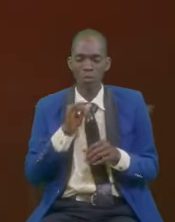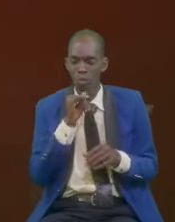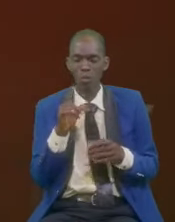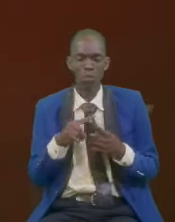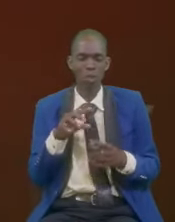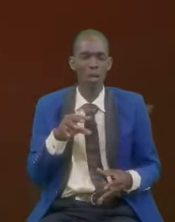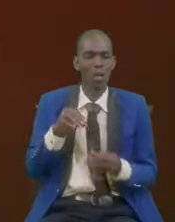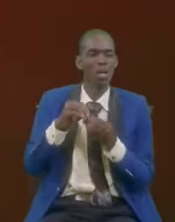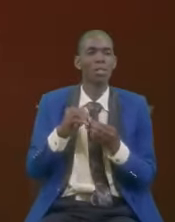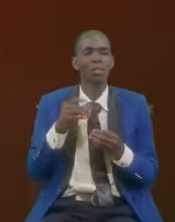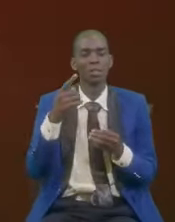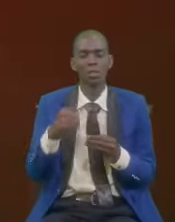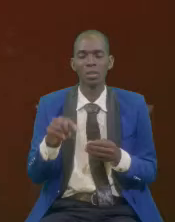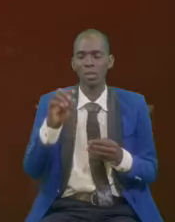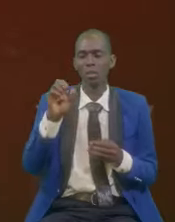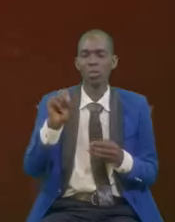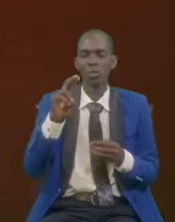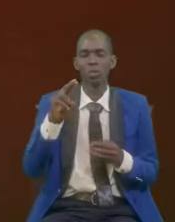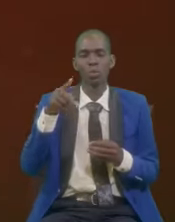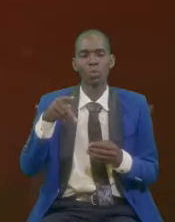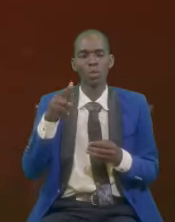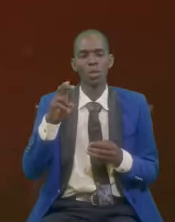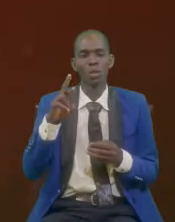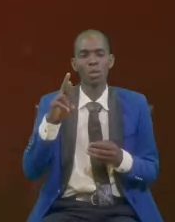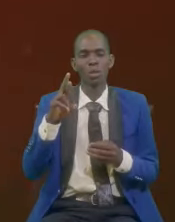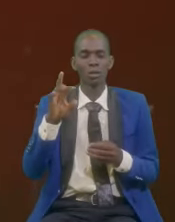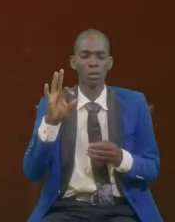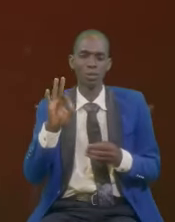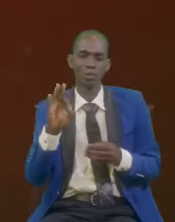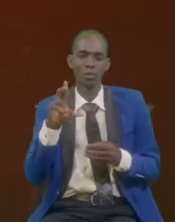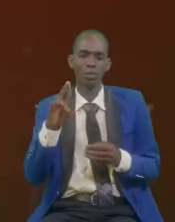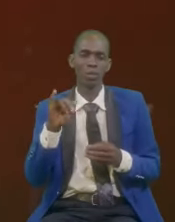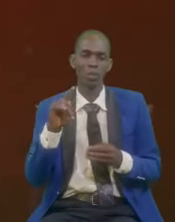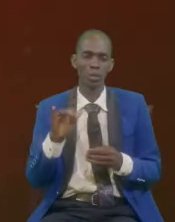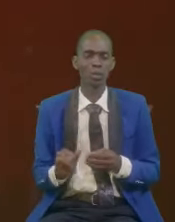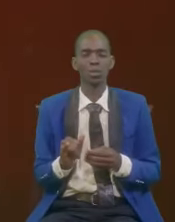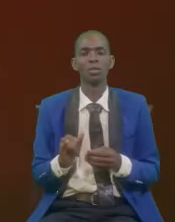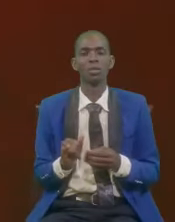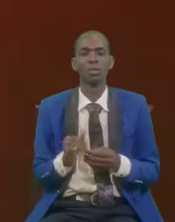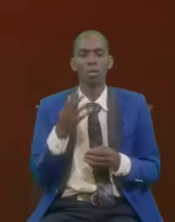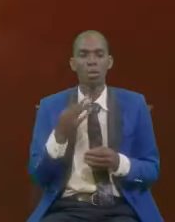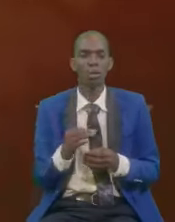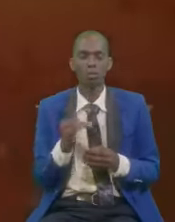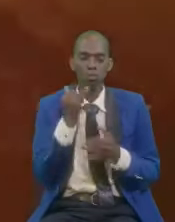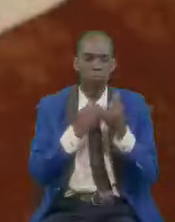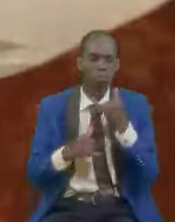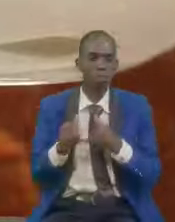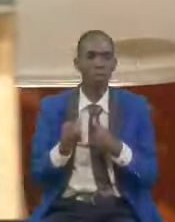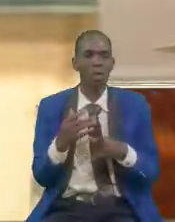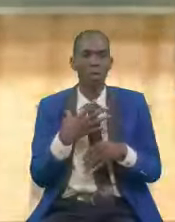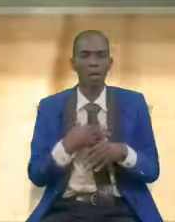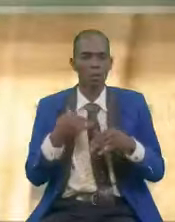of nothingness. And receive with meekness. Where there is pride, we